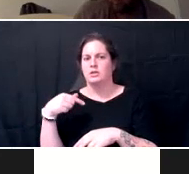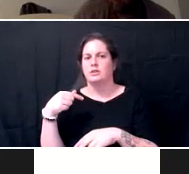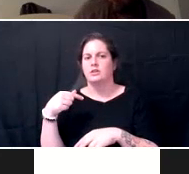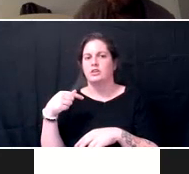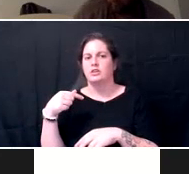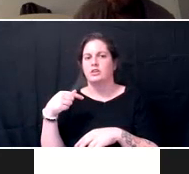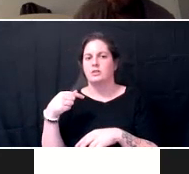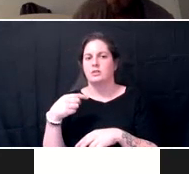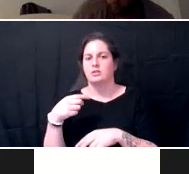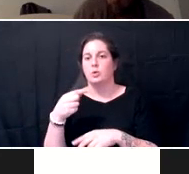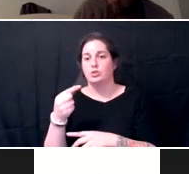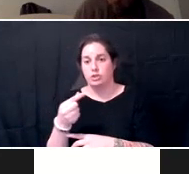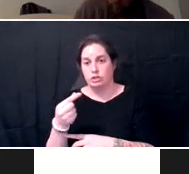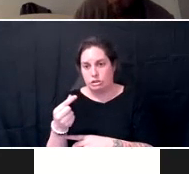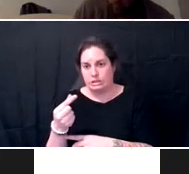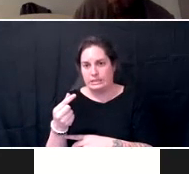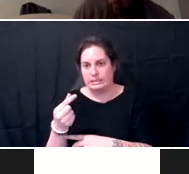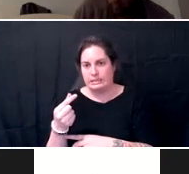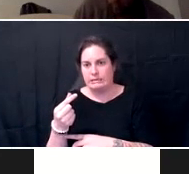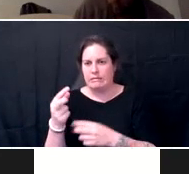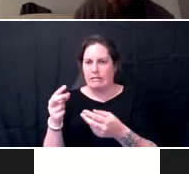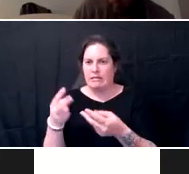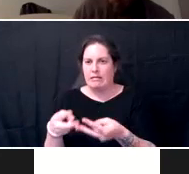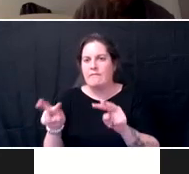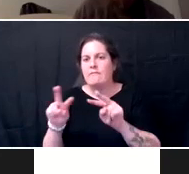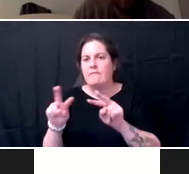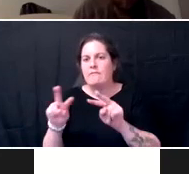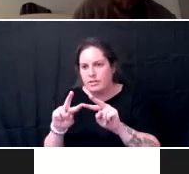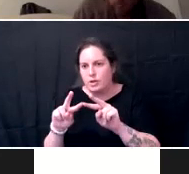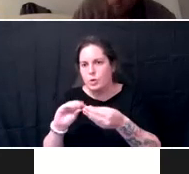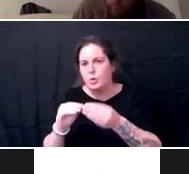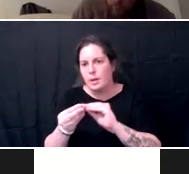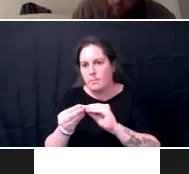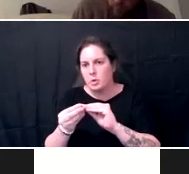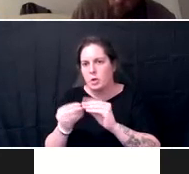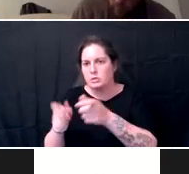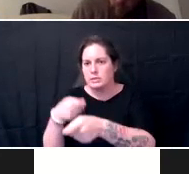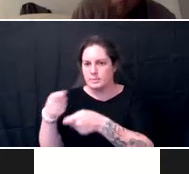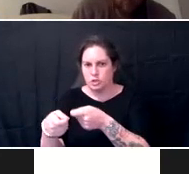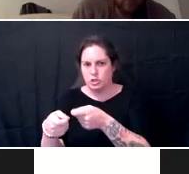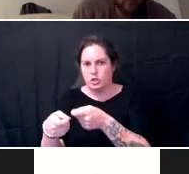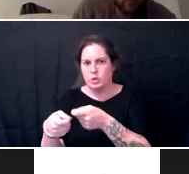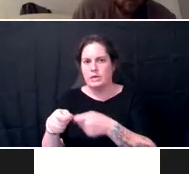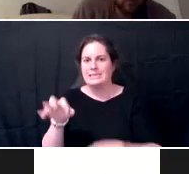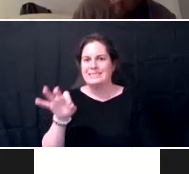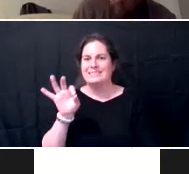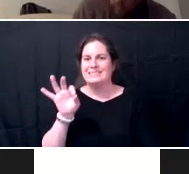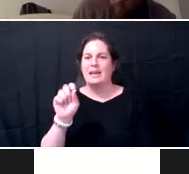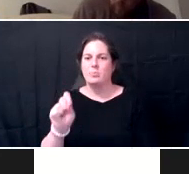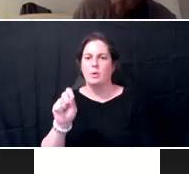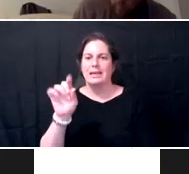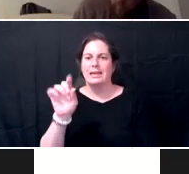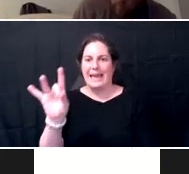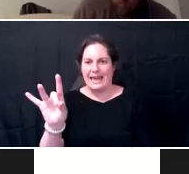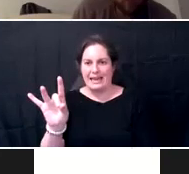So I'm just looking at the value that we need to substitute, okay, for our acceleration. See, they don't have to tell